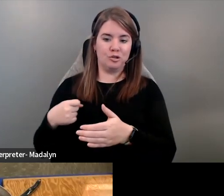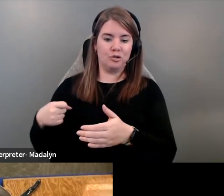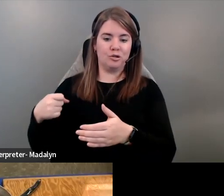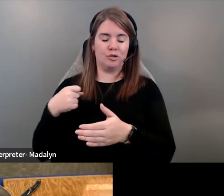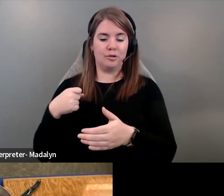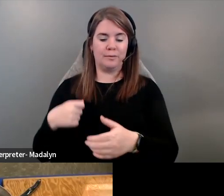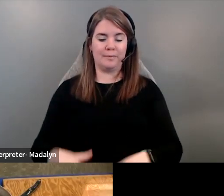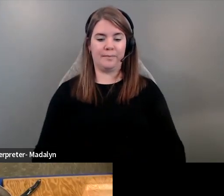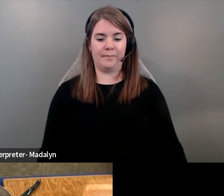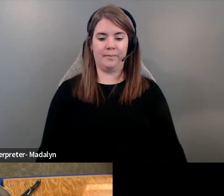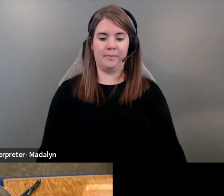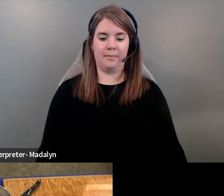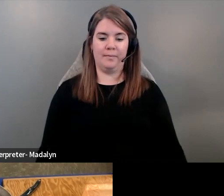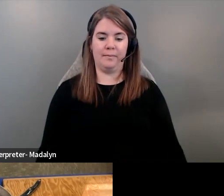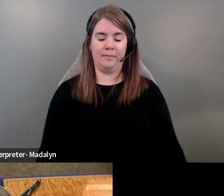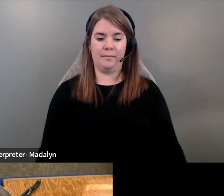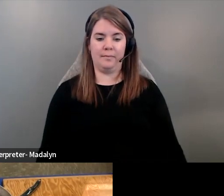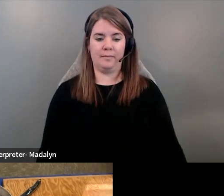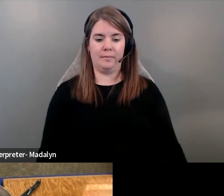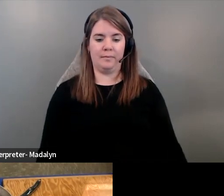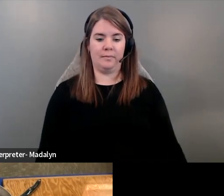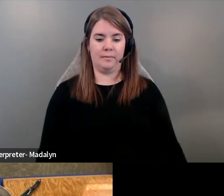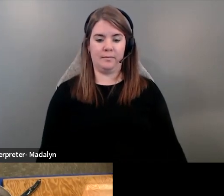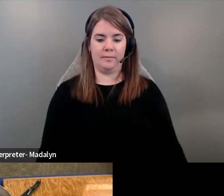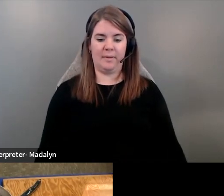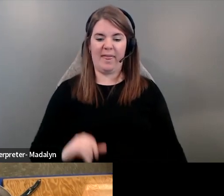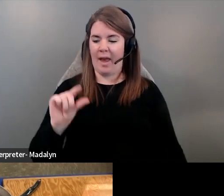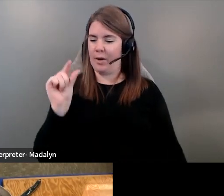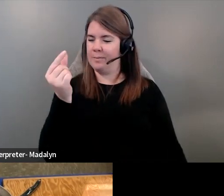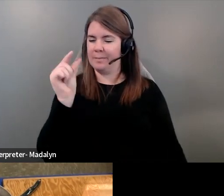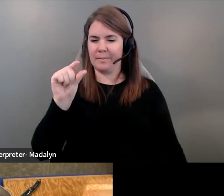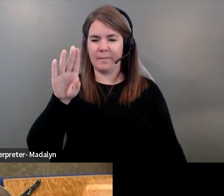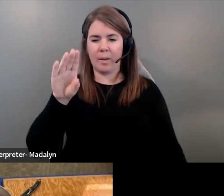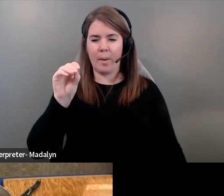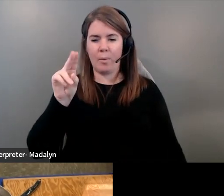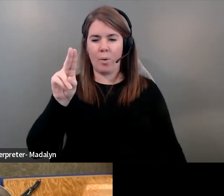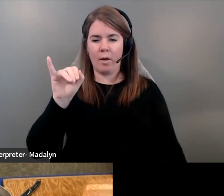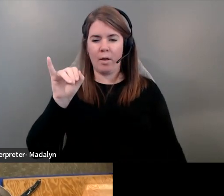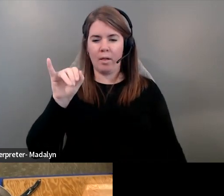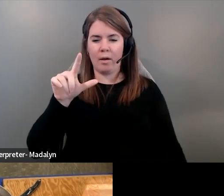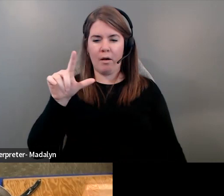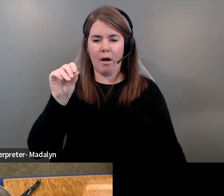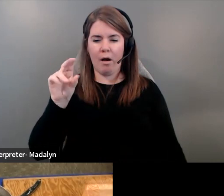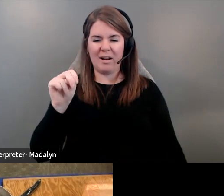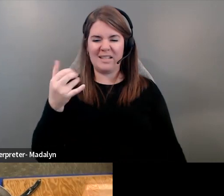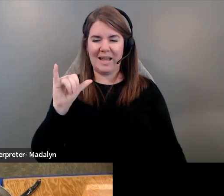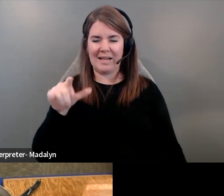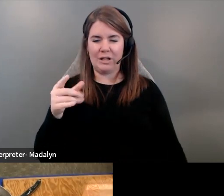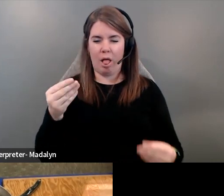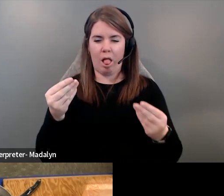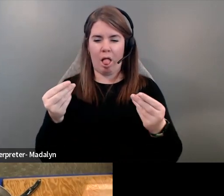Mostly because I got to get those bouillons to dissolve up. I think it needs a little more water.